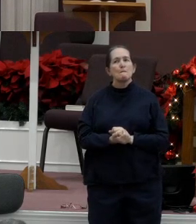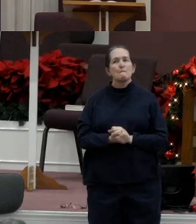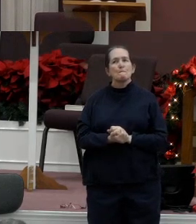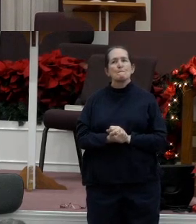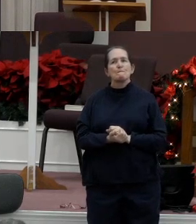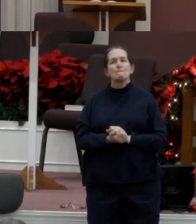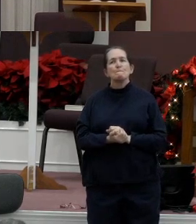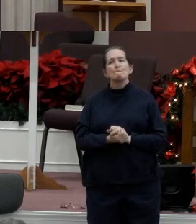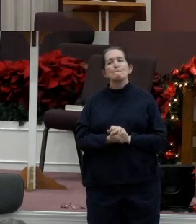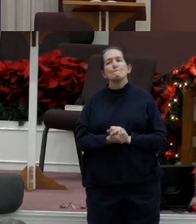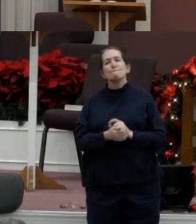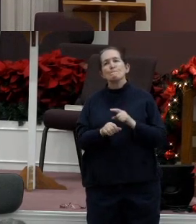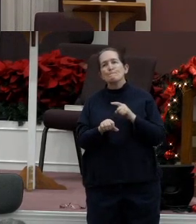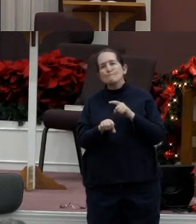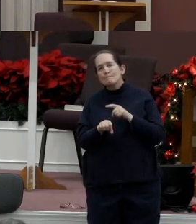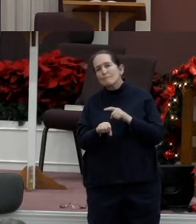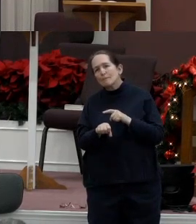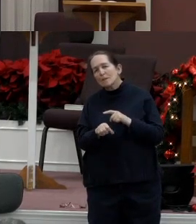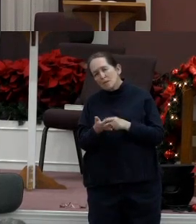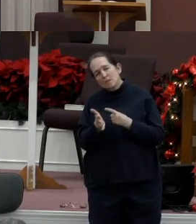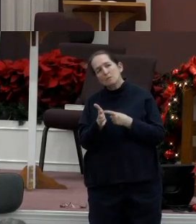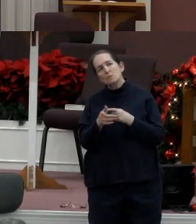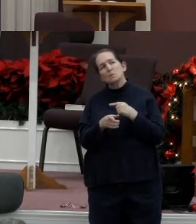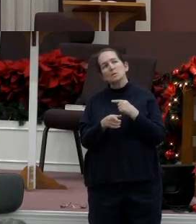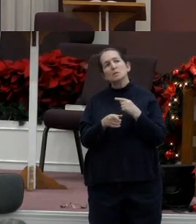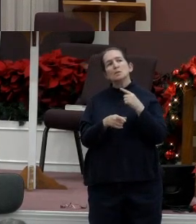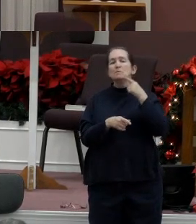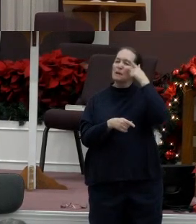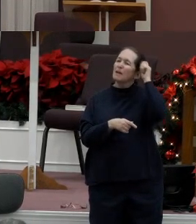There are times when, because of our faith,